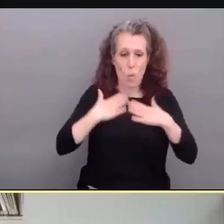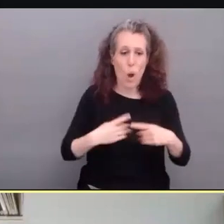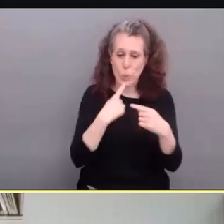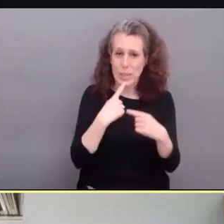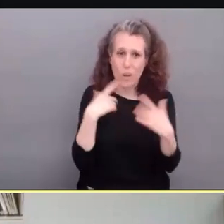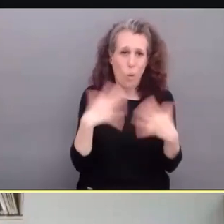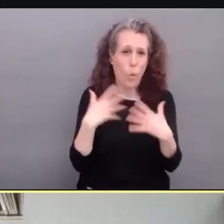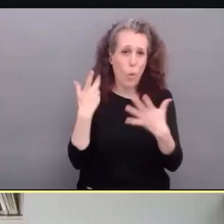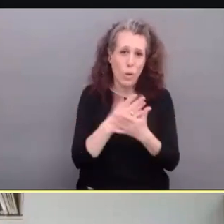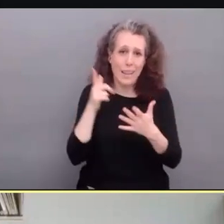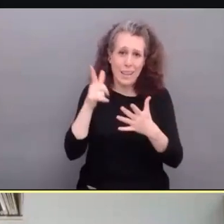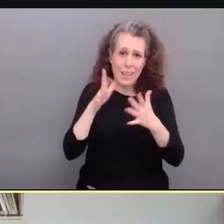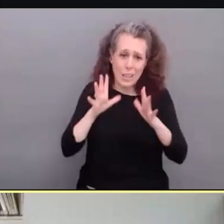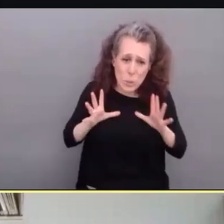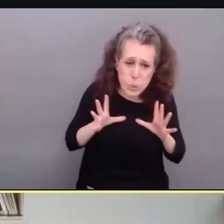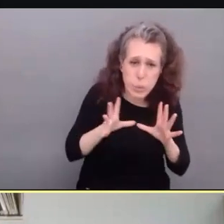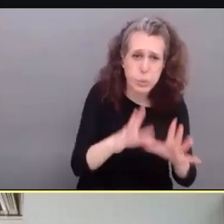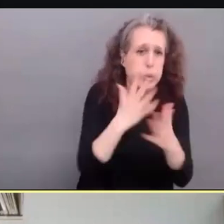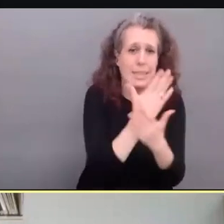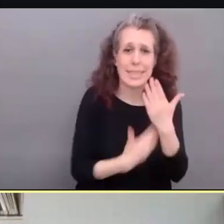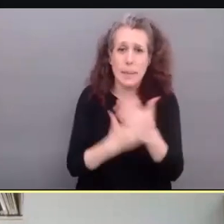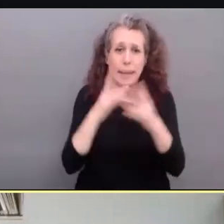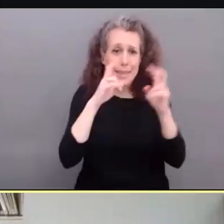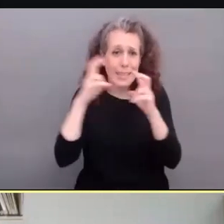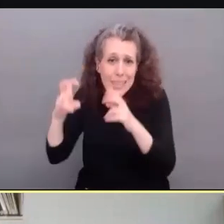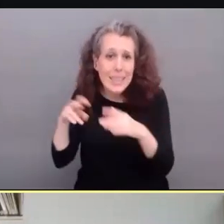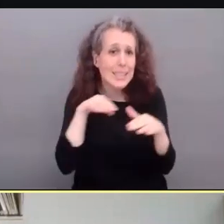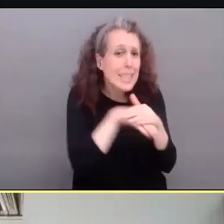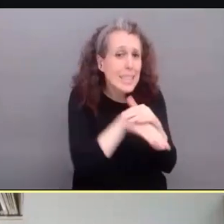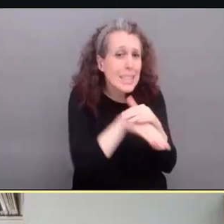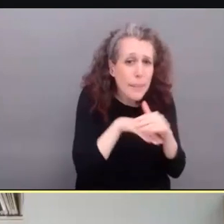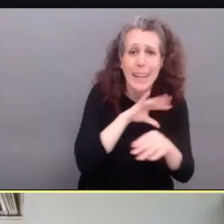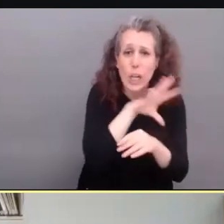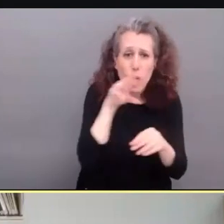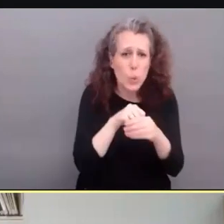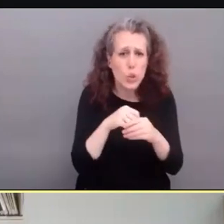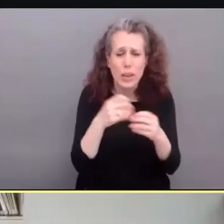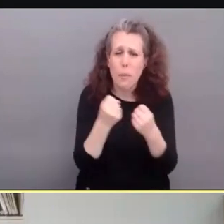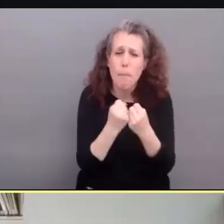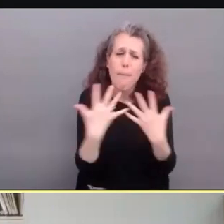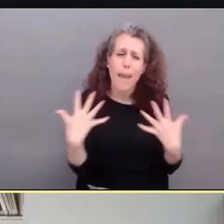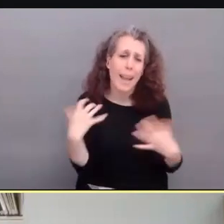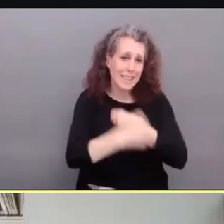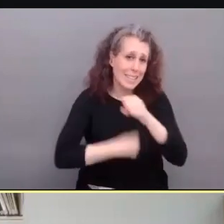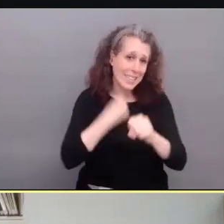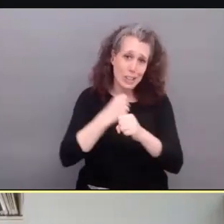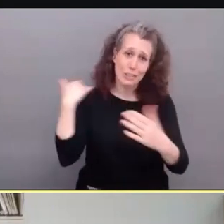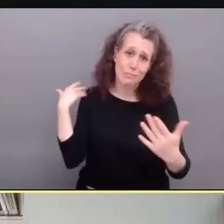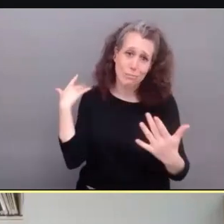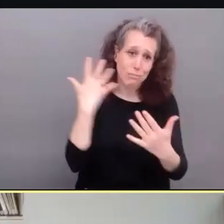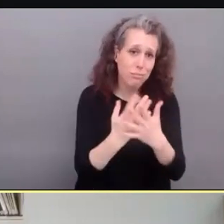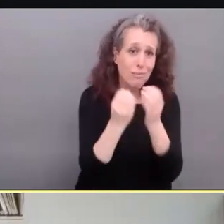force on disability issues, accessibility and inclusion issues for so many years. And it's been so great to have